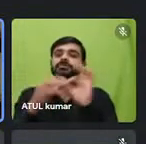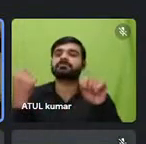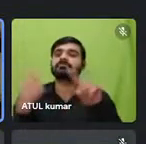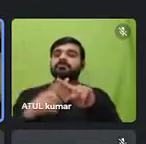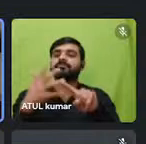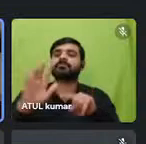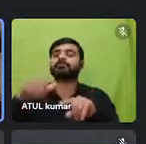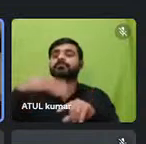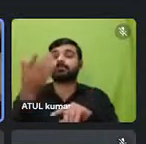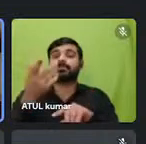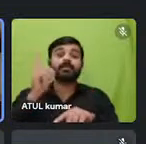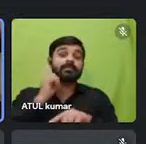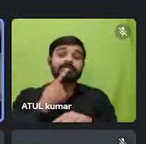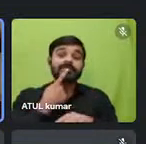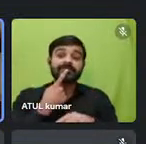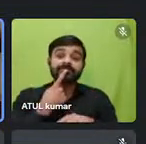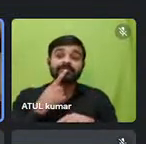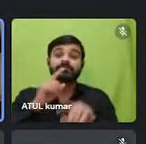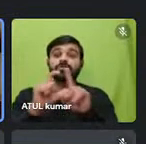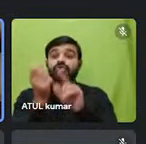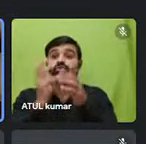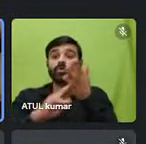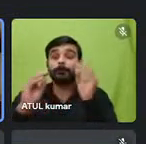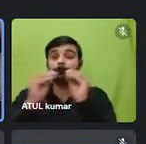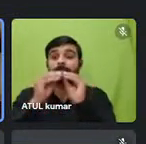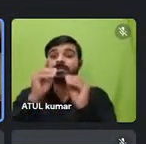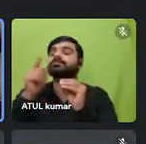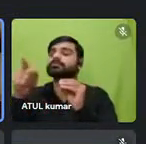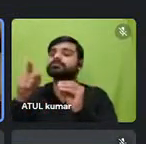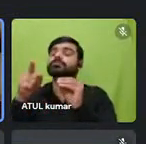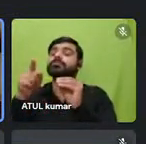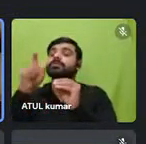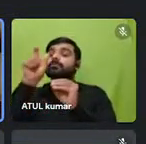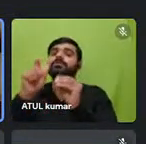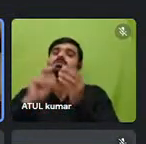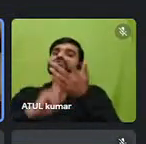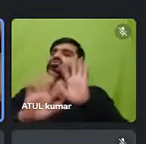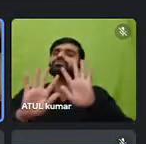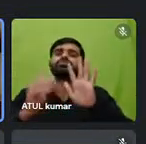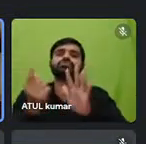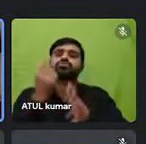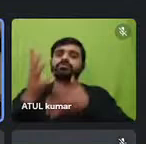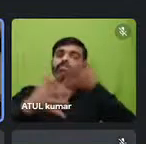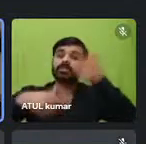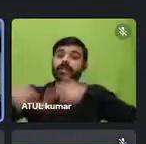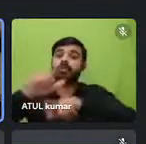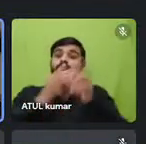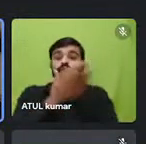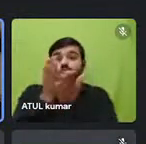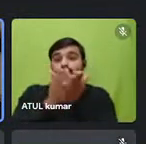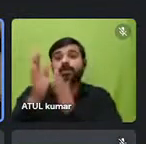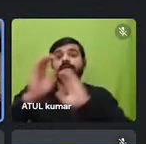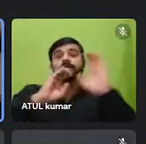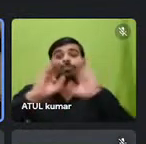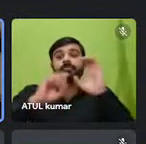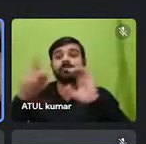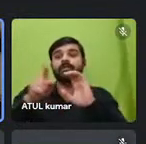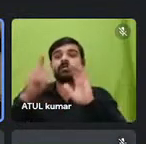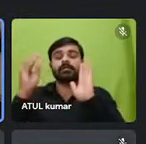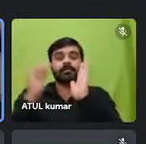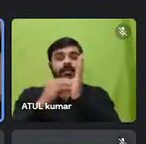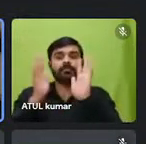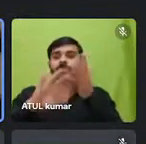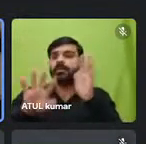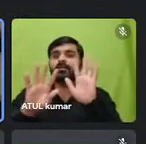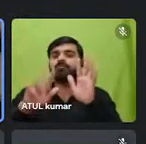Next quote, deaf and dumb people usually use sign language as a means of communication. They do mention